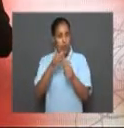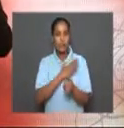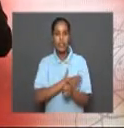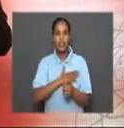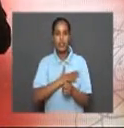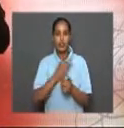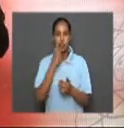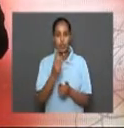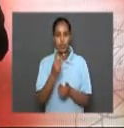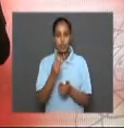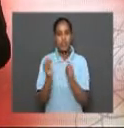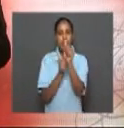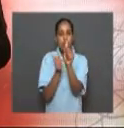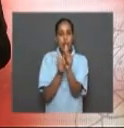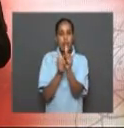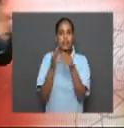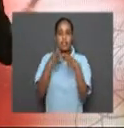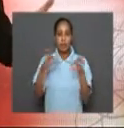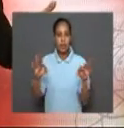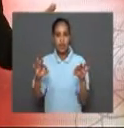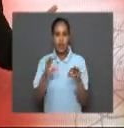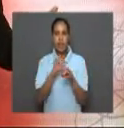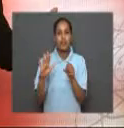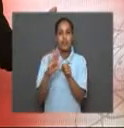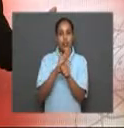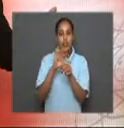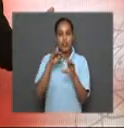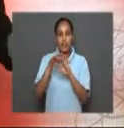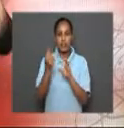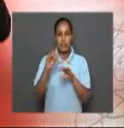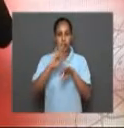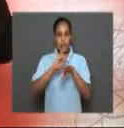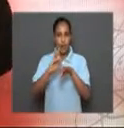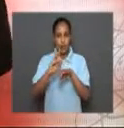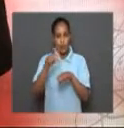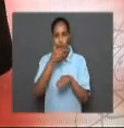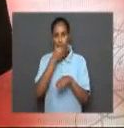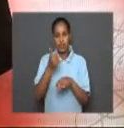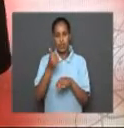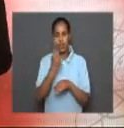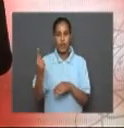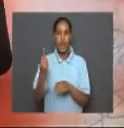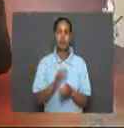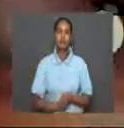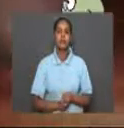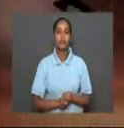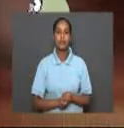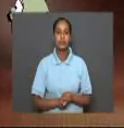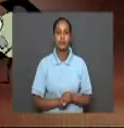Please, look at the following statements and fill in the blanks. Do your best, everyone.